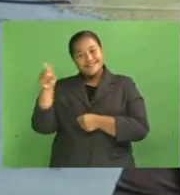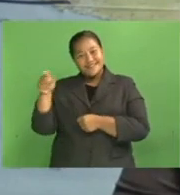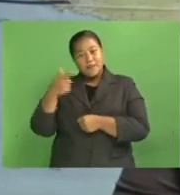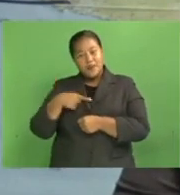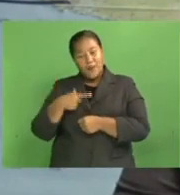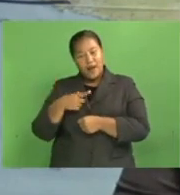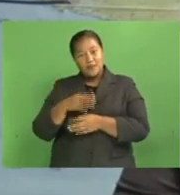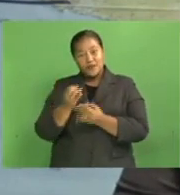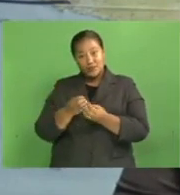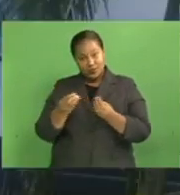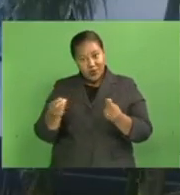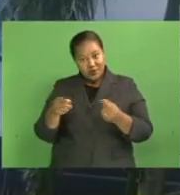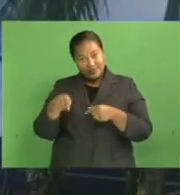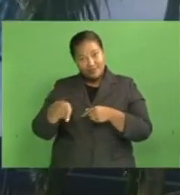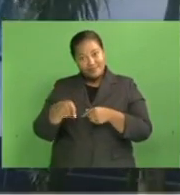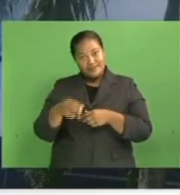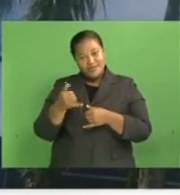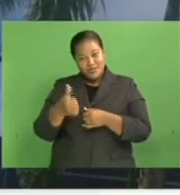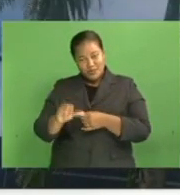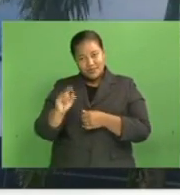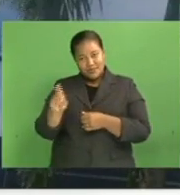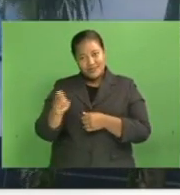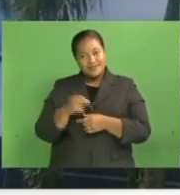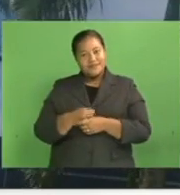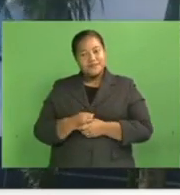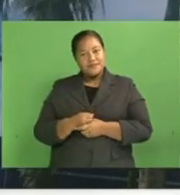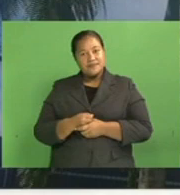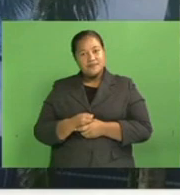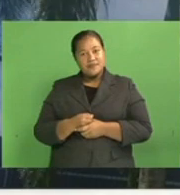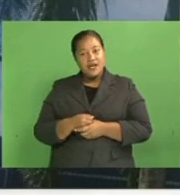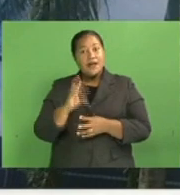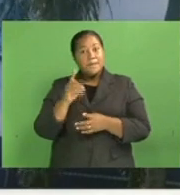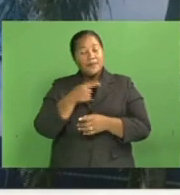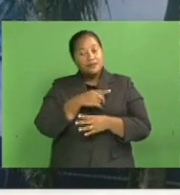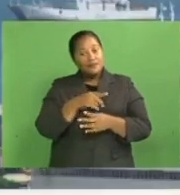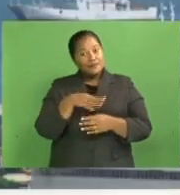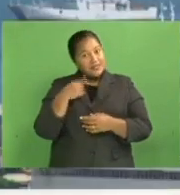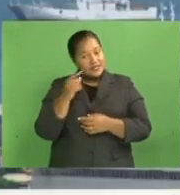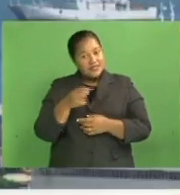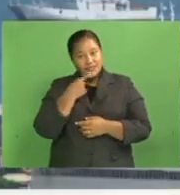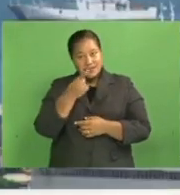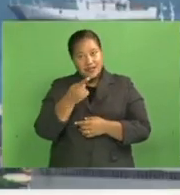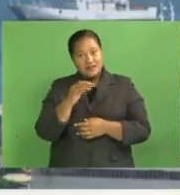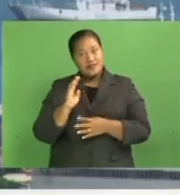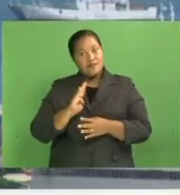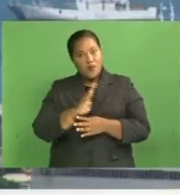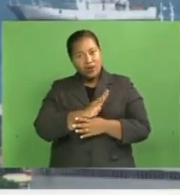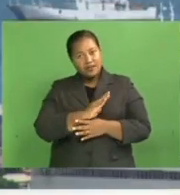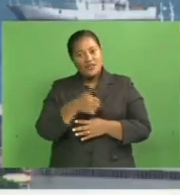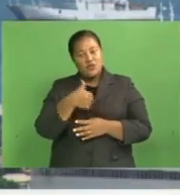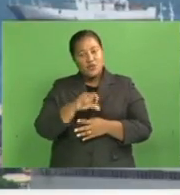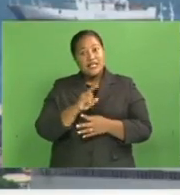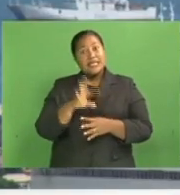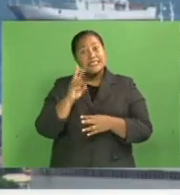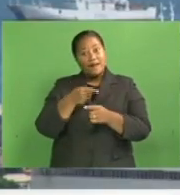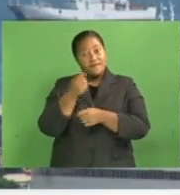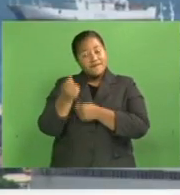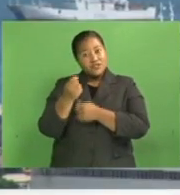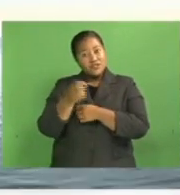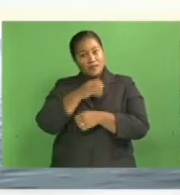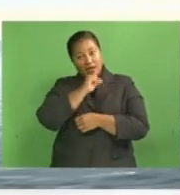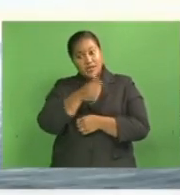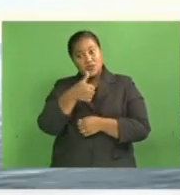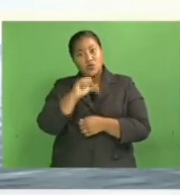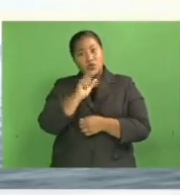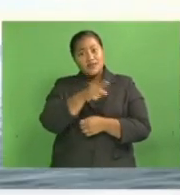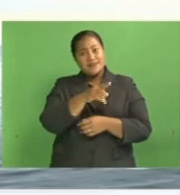is from Watakola. Koroi-Lavasau says boarding inspections were also carried out where some fishermen were found fishing in areas